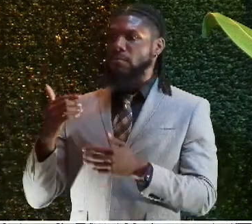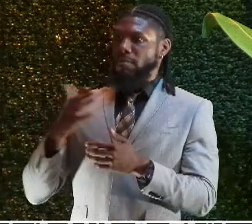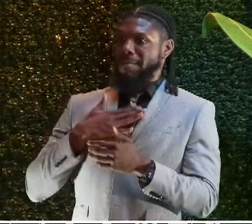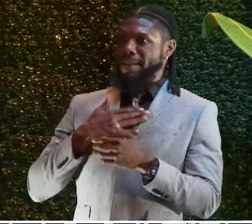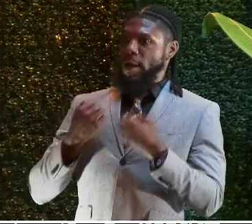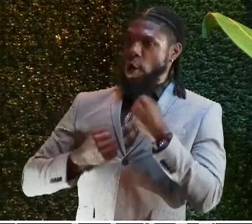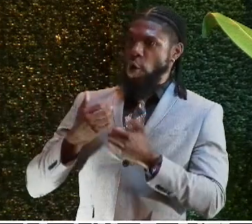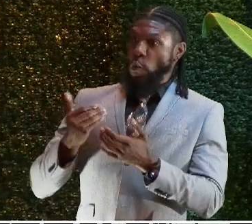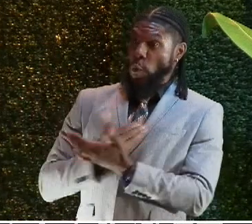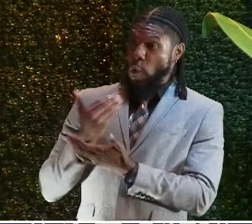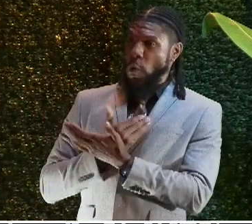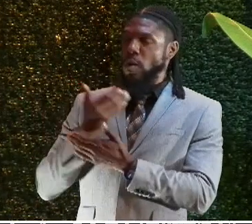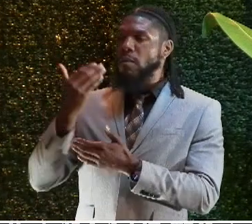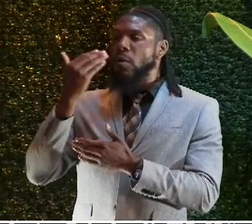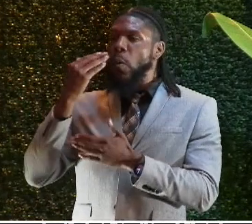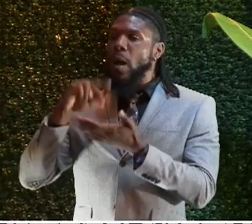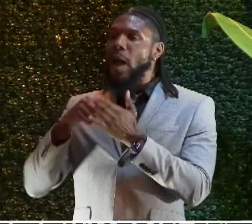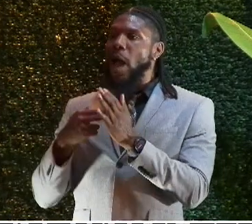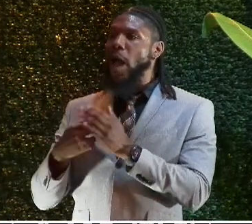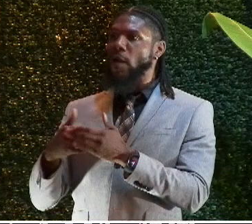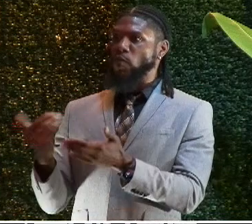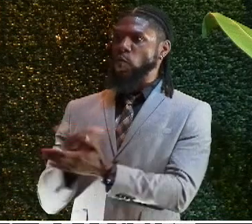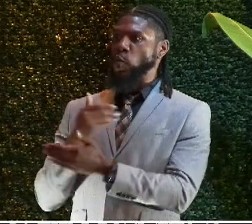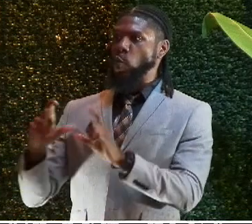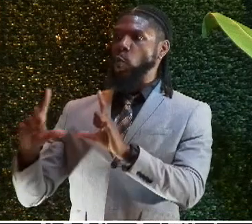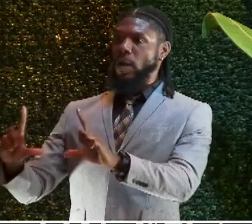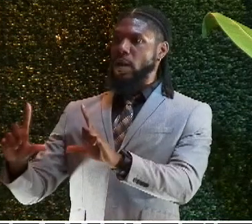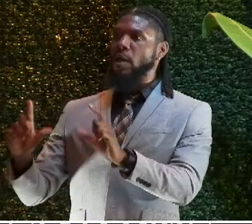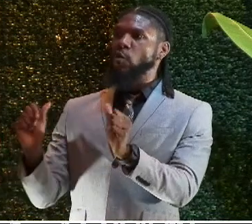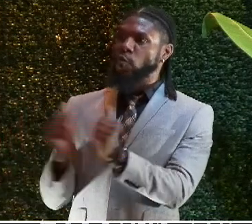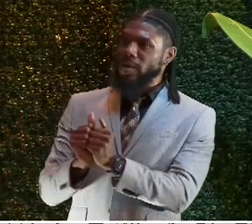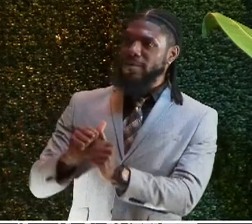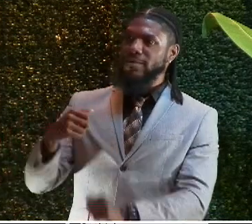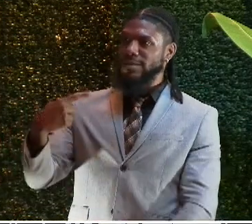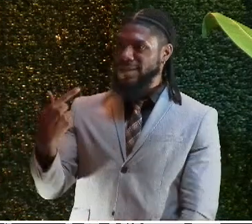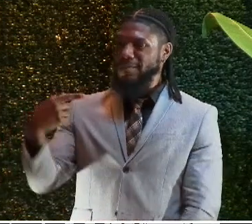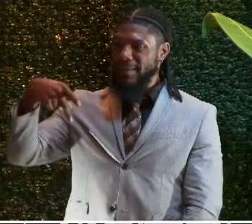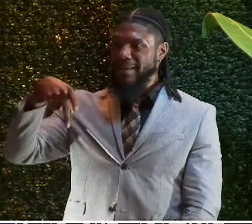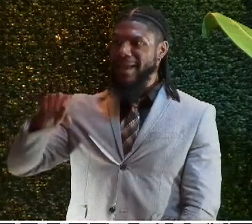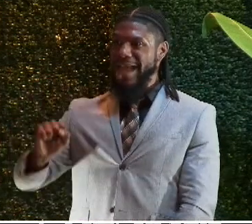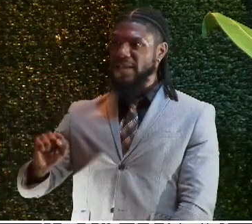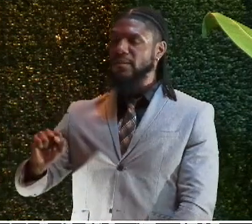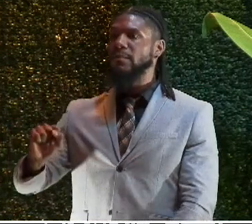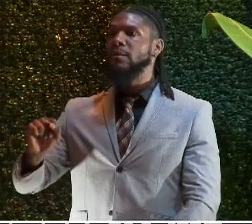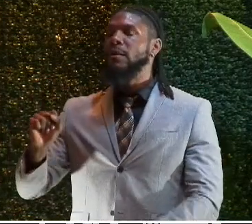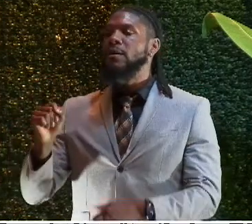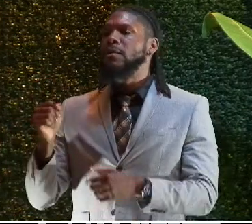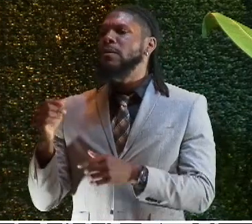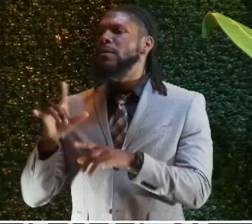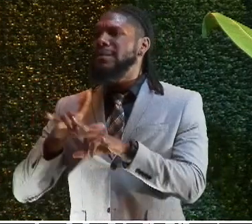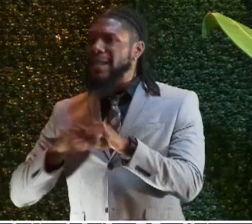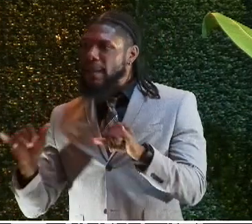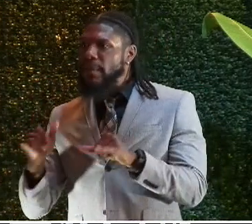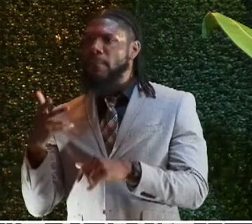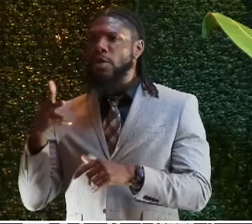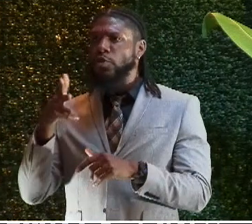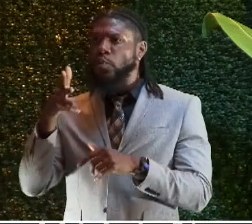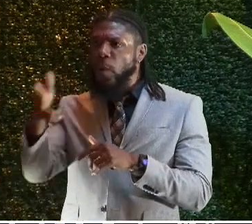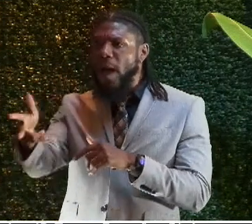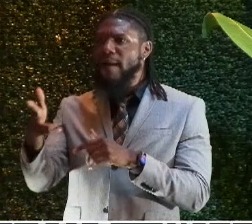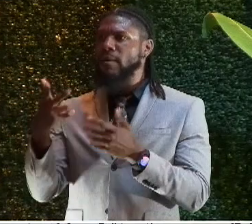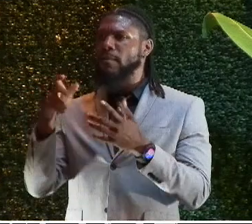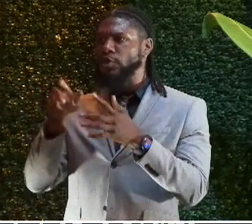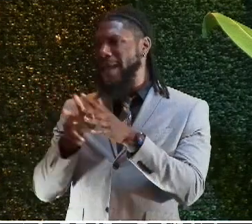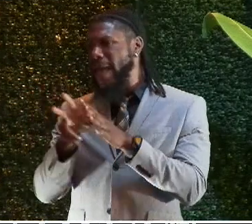big screen on it with GPS navigation. And yet we are missing exit after